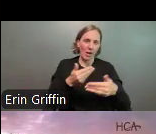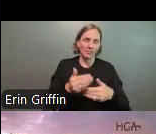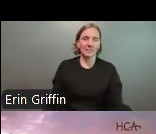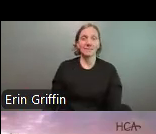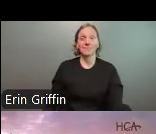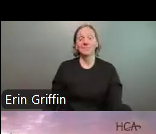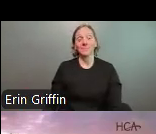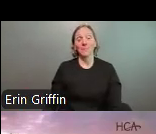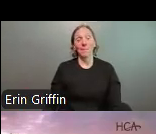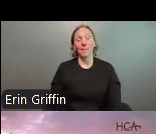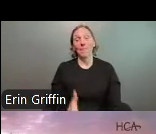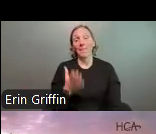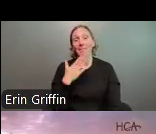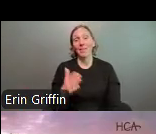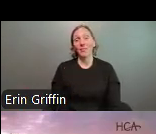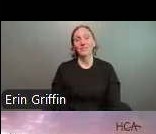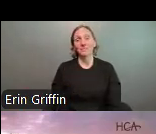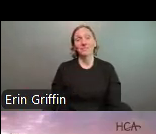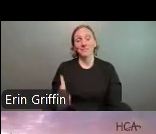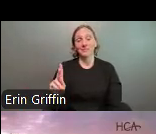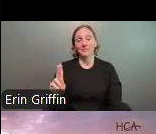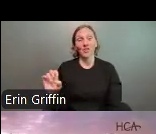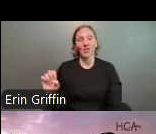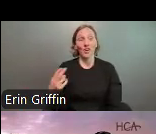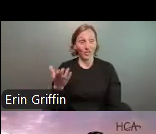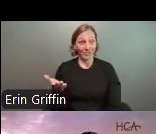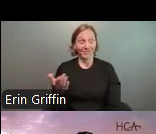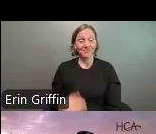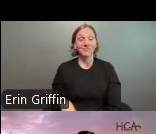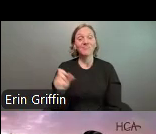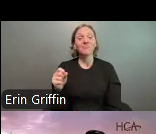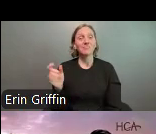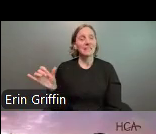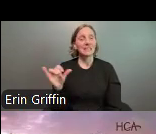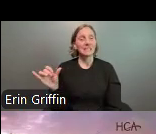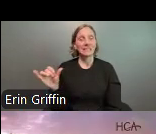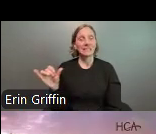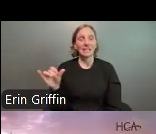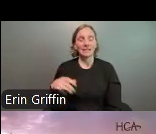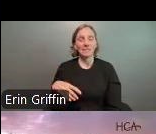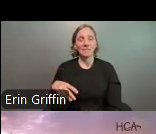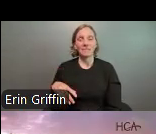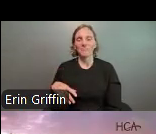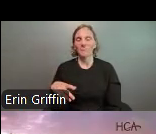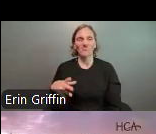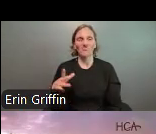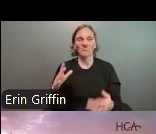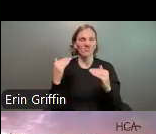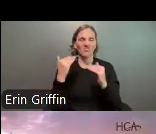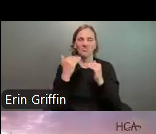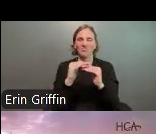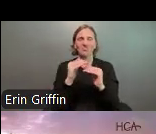Thank you. And I see Trish. Yeah, we are in the same boat as well. So very, very minimal impact to